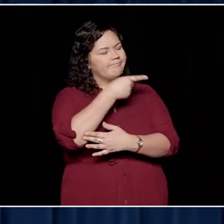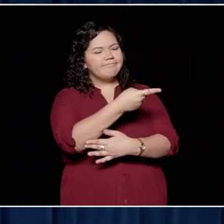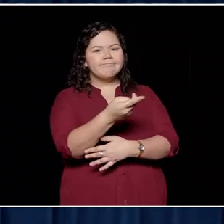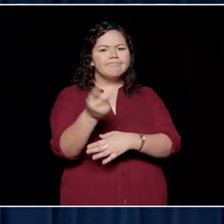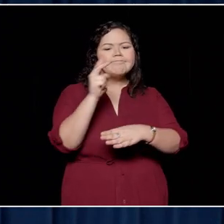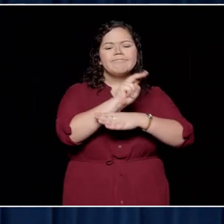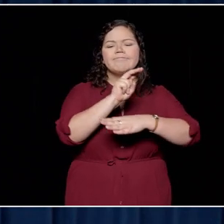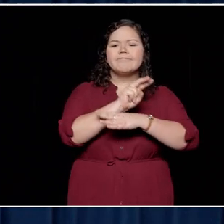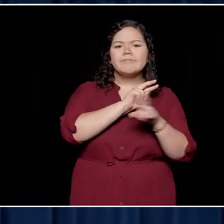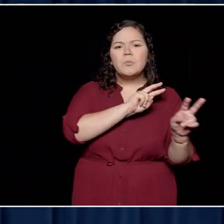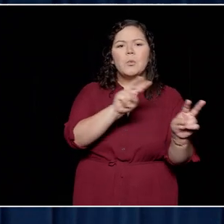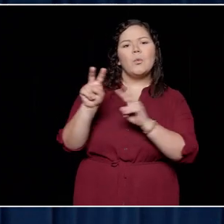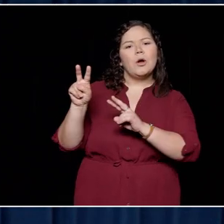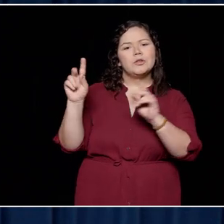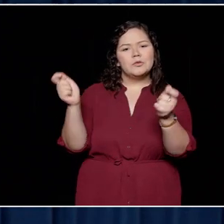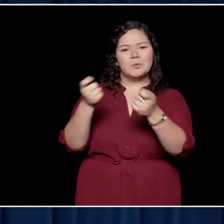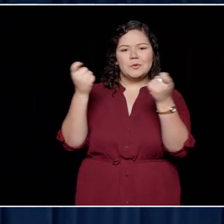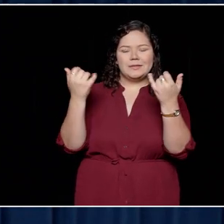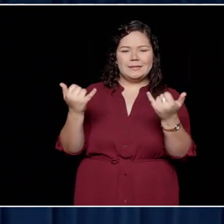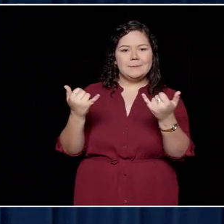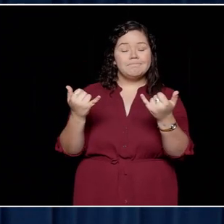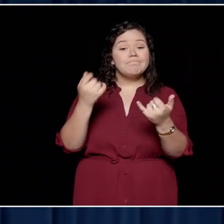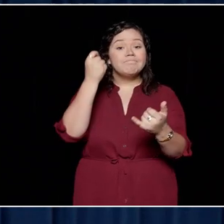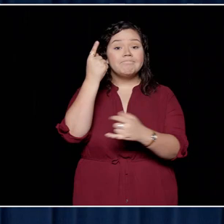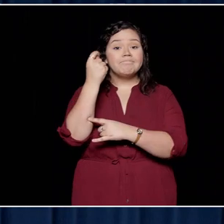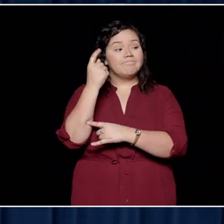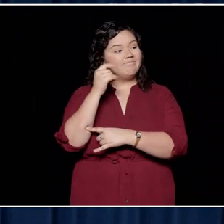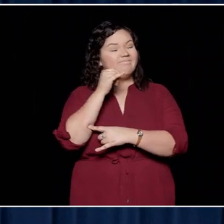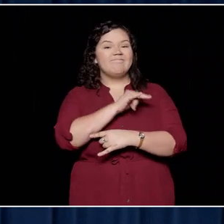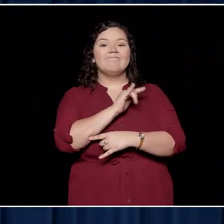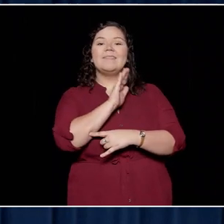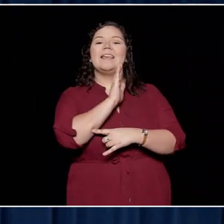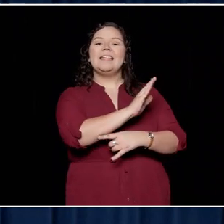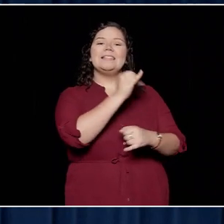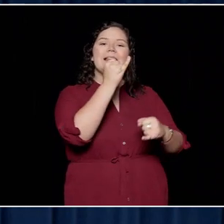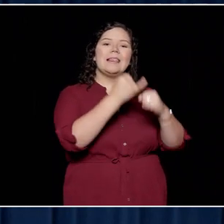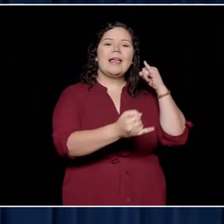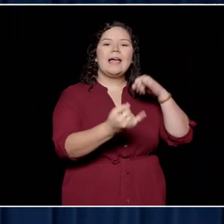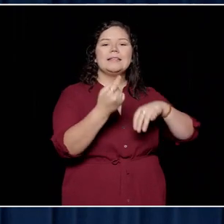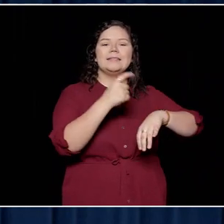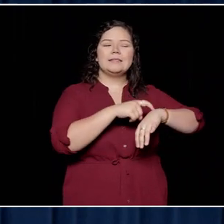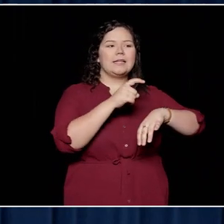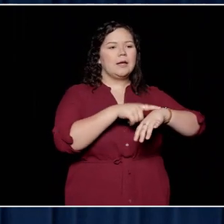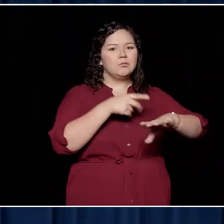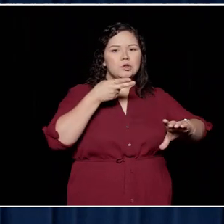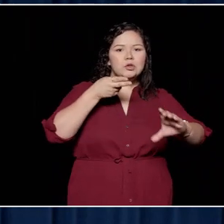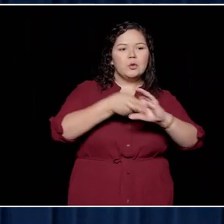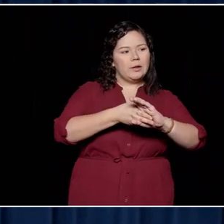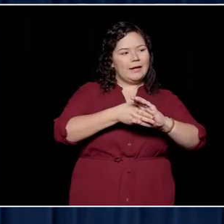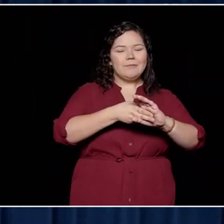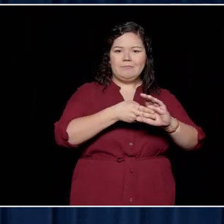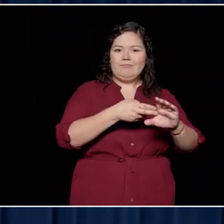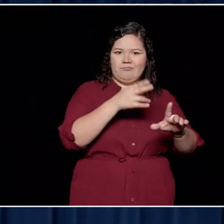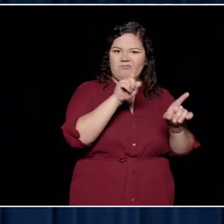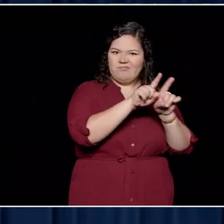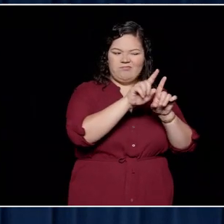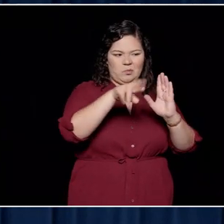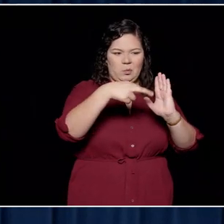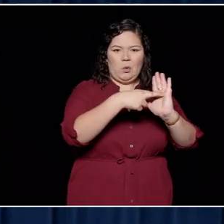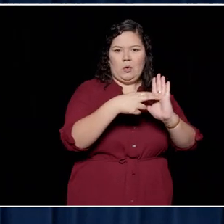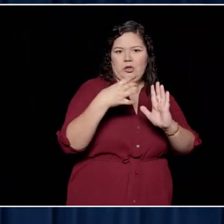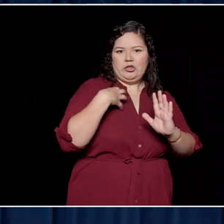ceremony. This is also our Chancellor's last time joining us in this role for